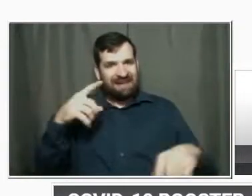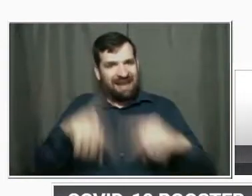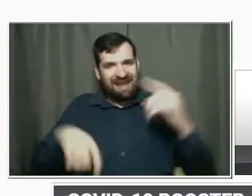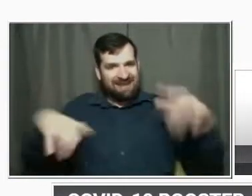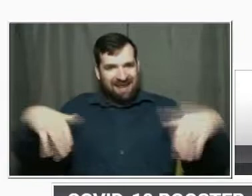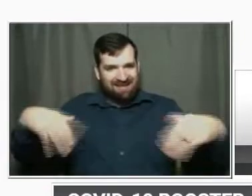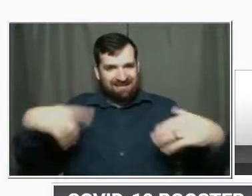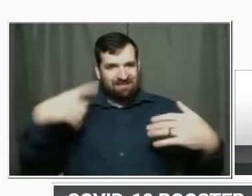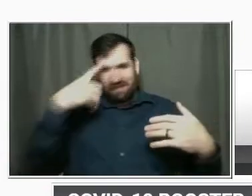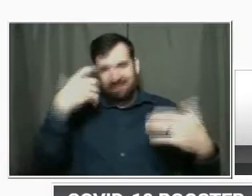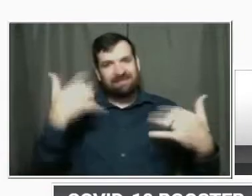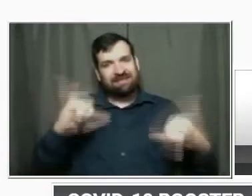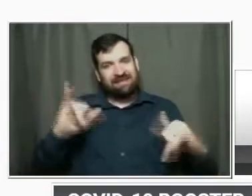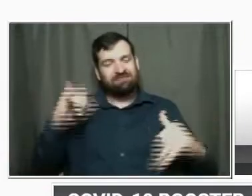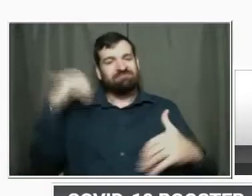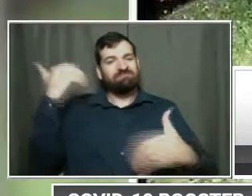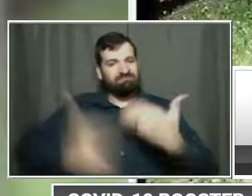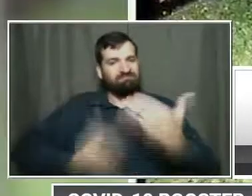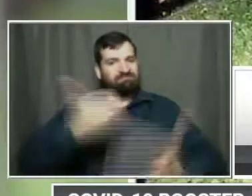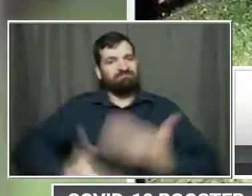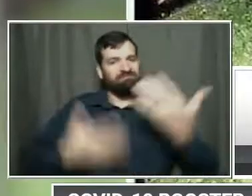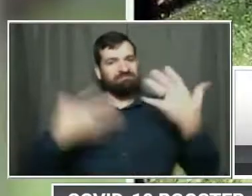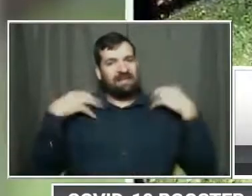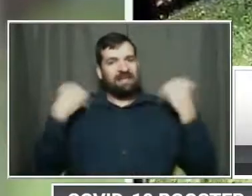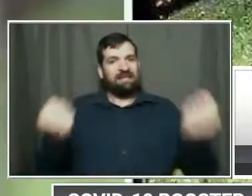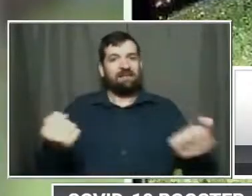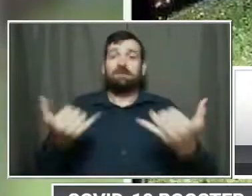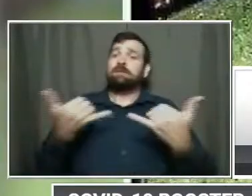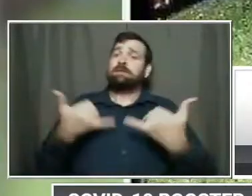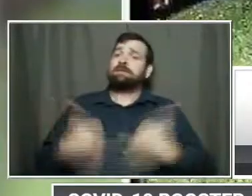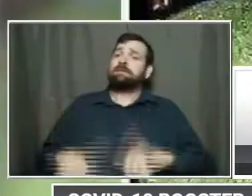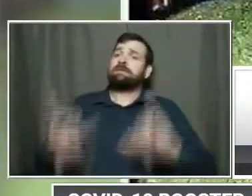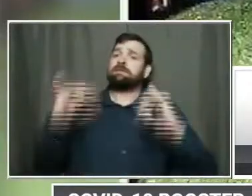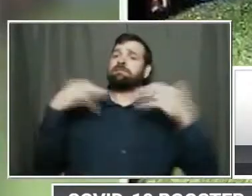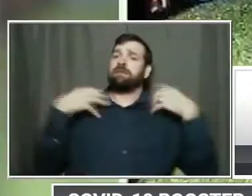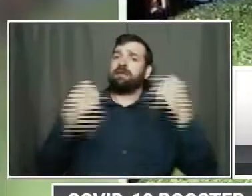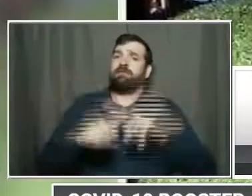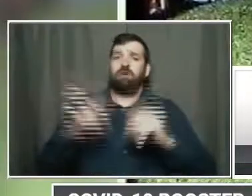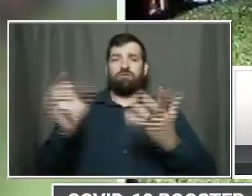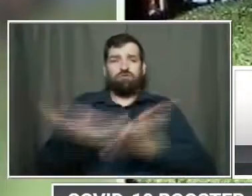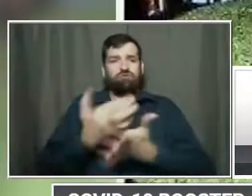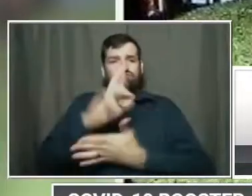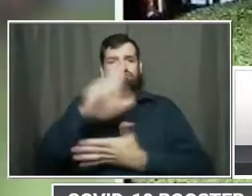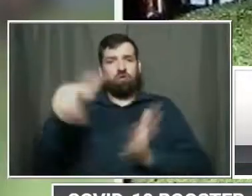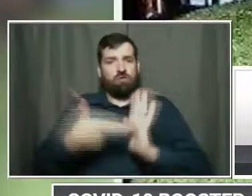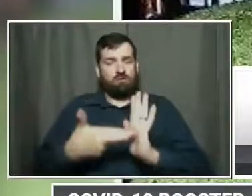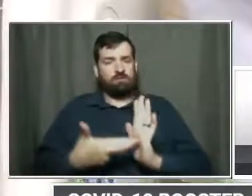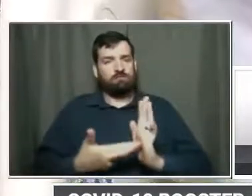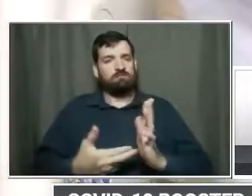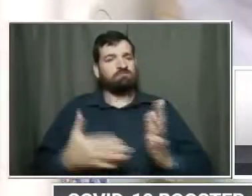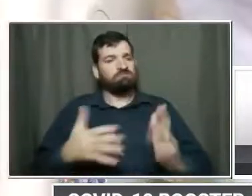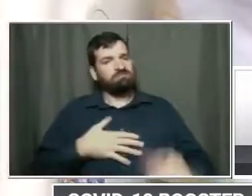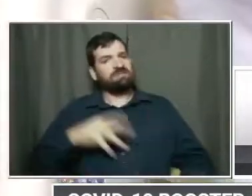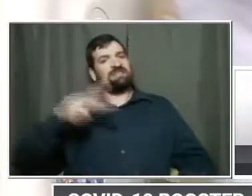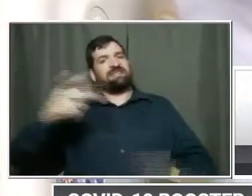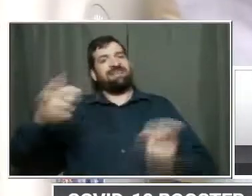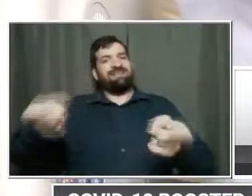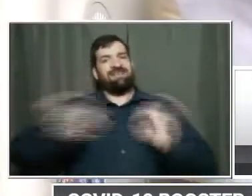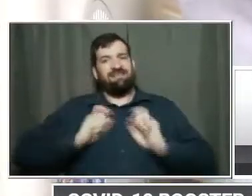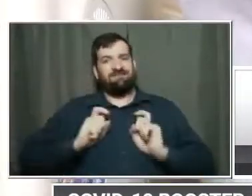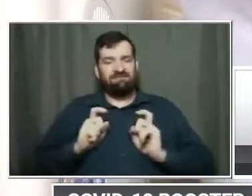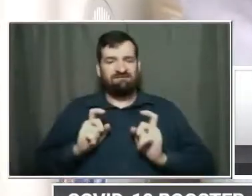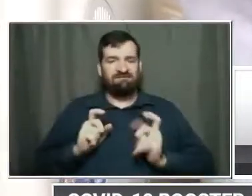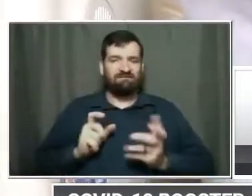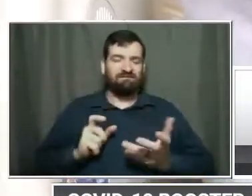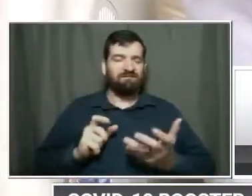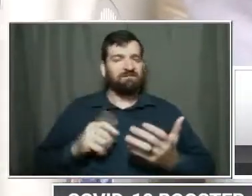healing process. While he continues to heal, he's enjoying a new role. I got a kind of a second gift of life, and I think the best way to